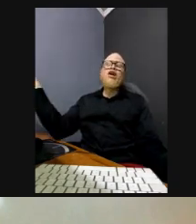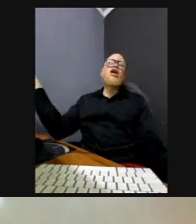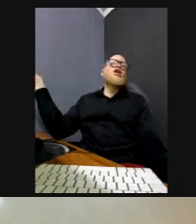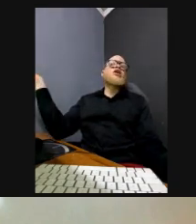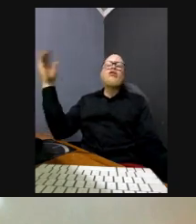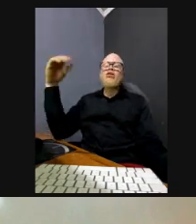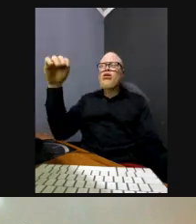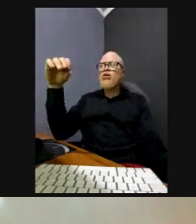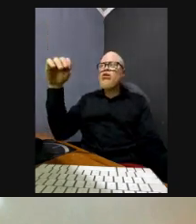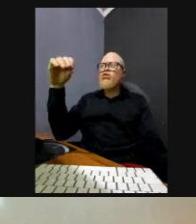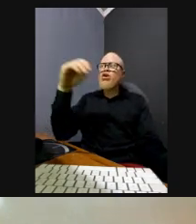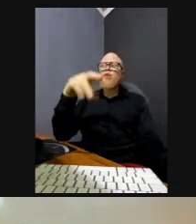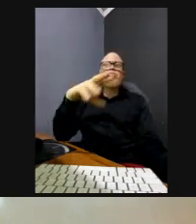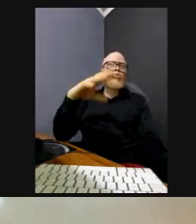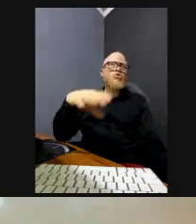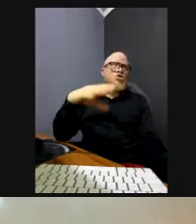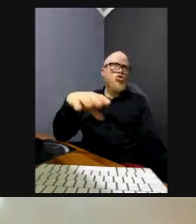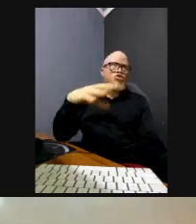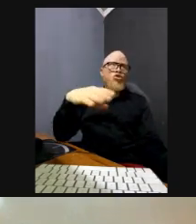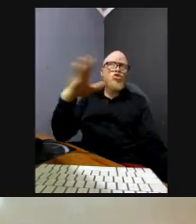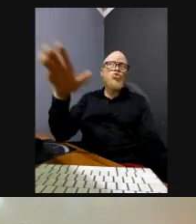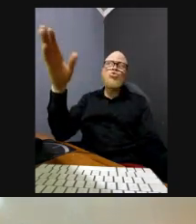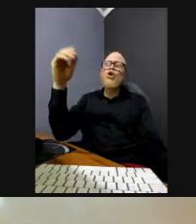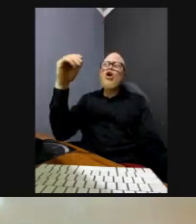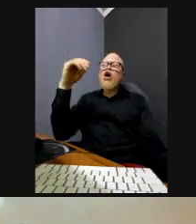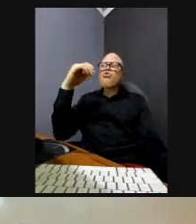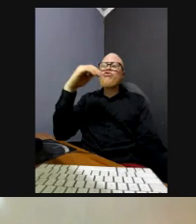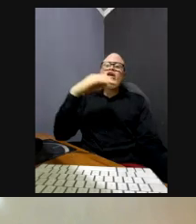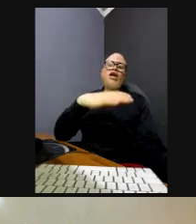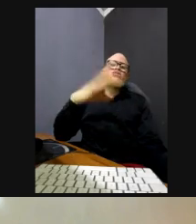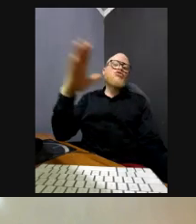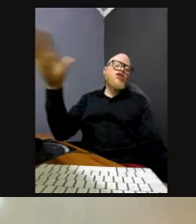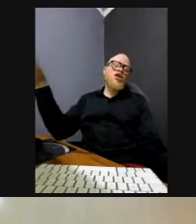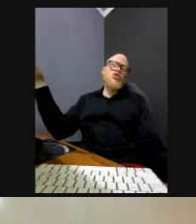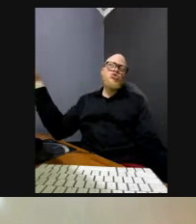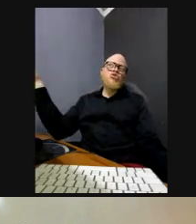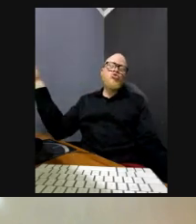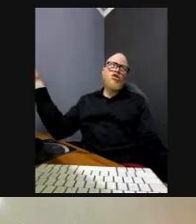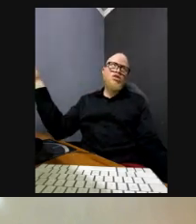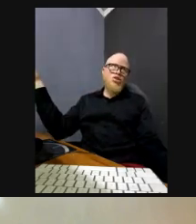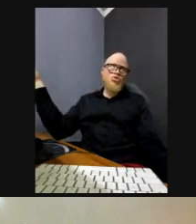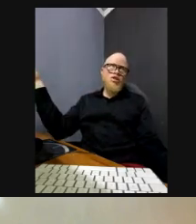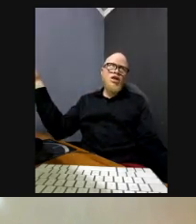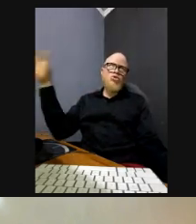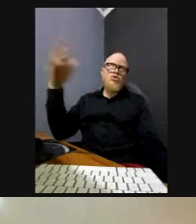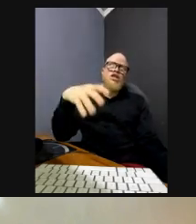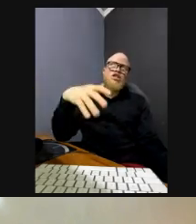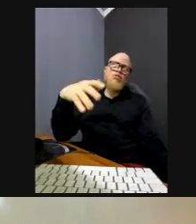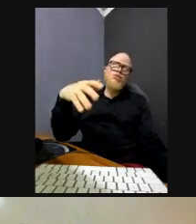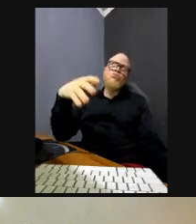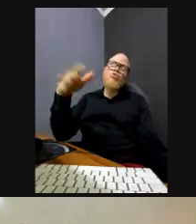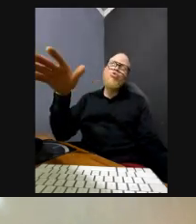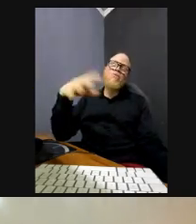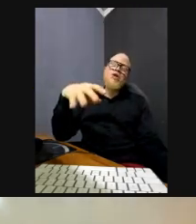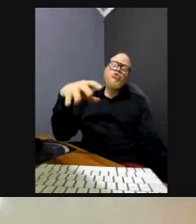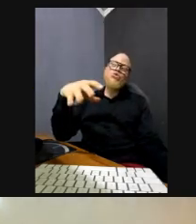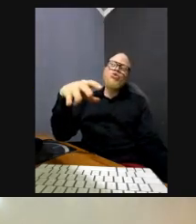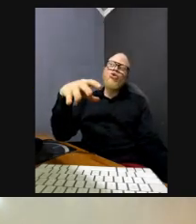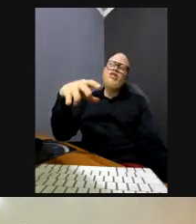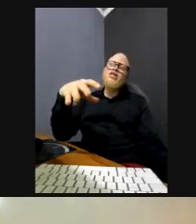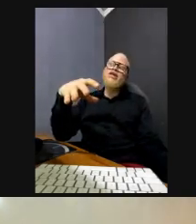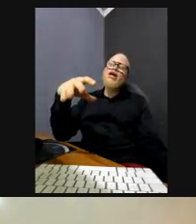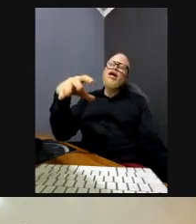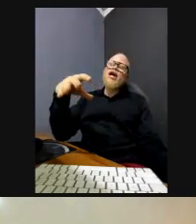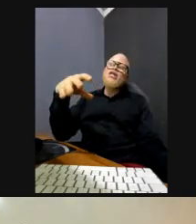be a very right position for you to even engage further into the stories that you tell. Because I see people who comment on